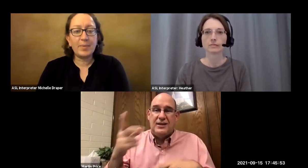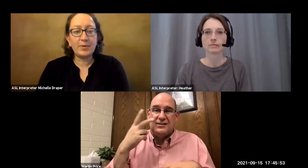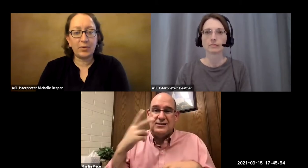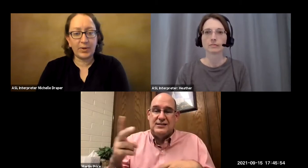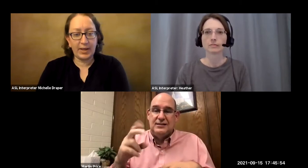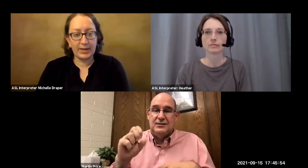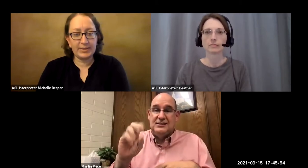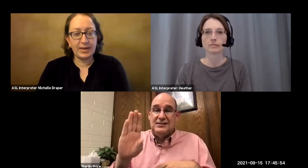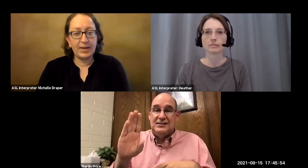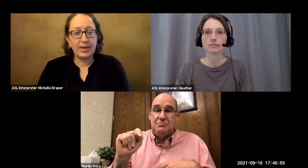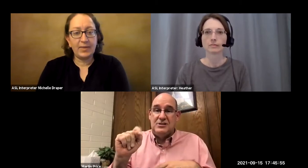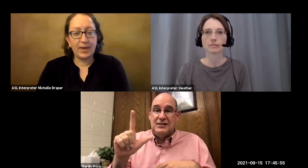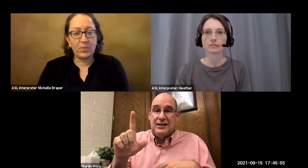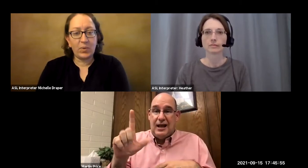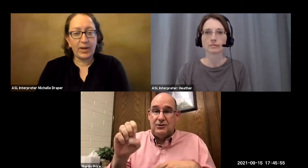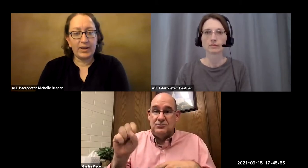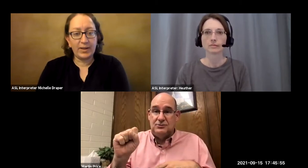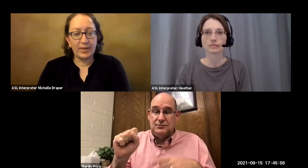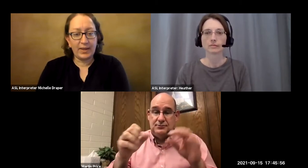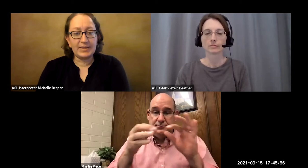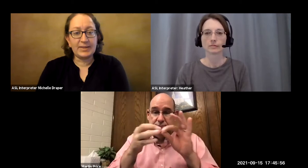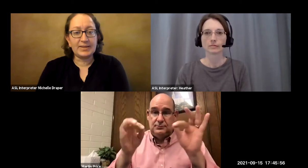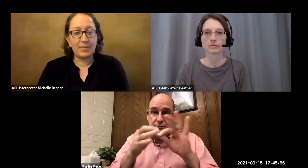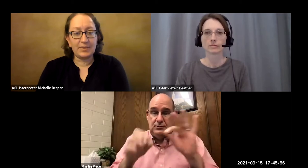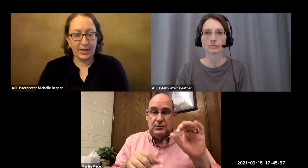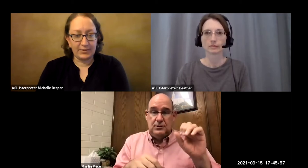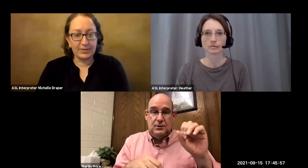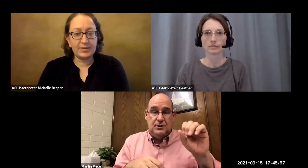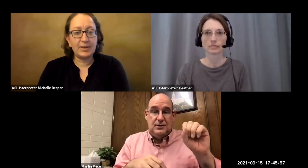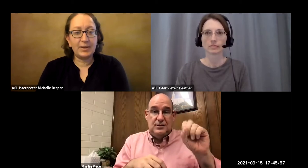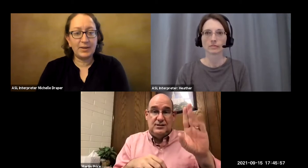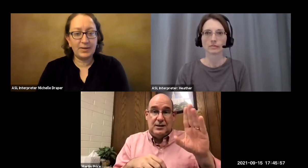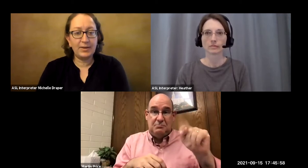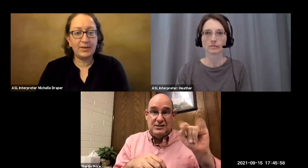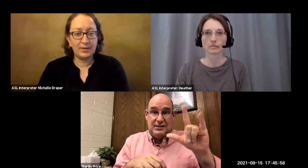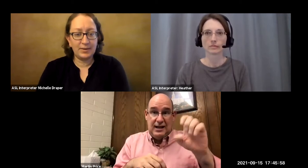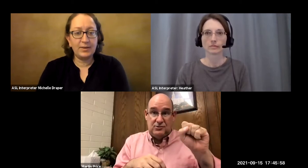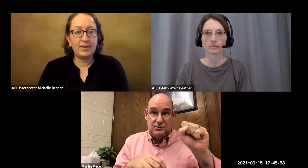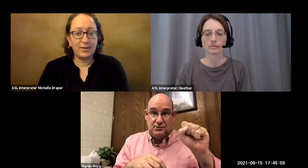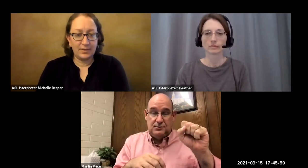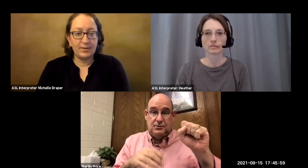A lot of people don't realize that when they see subtitles,